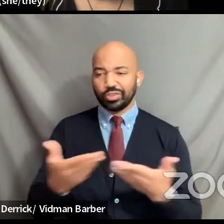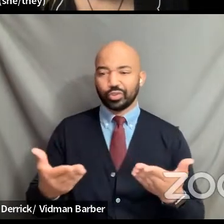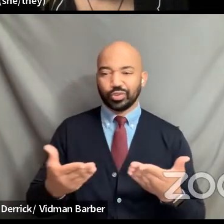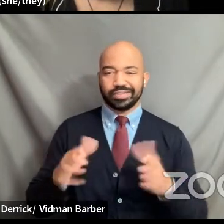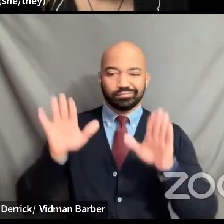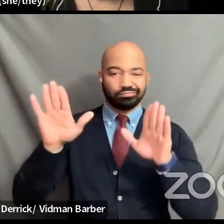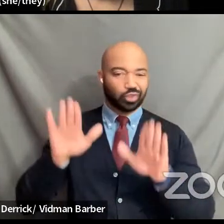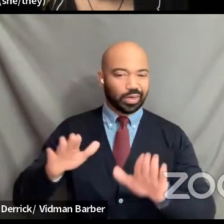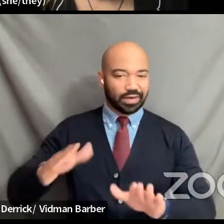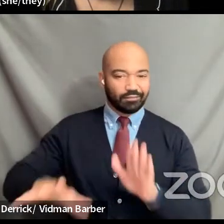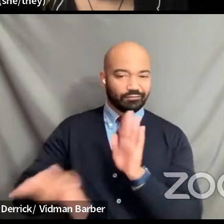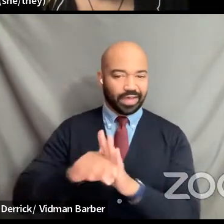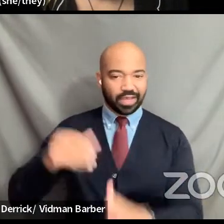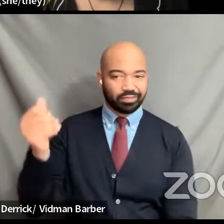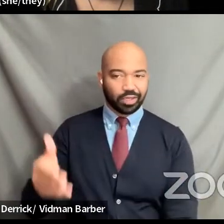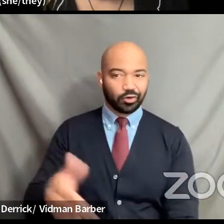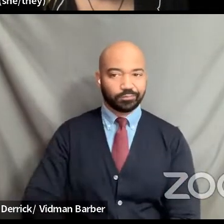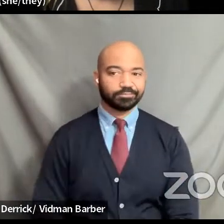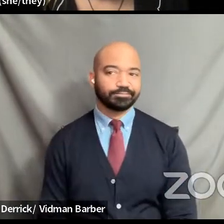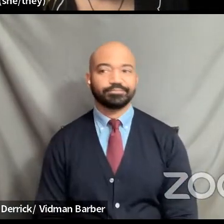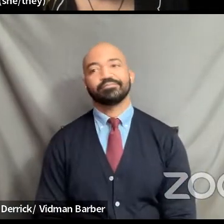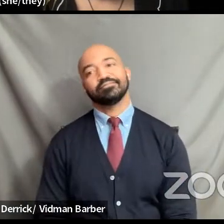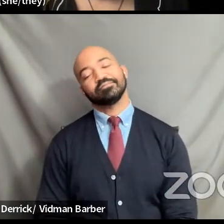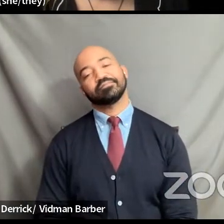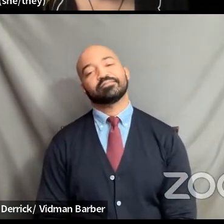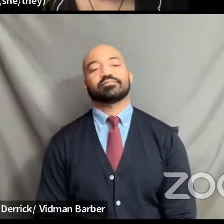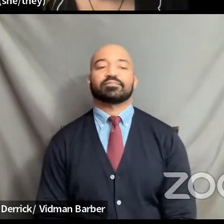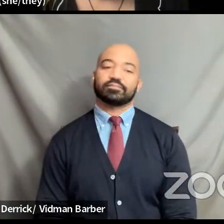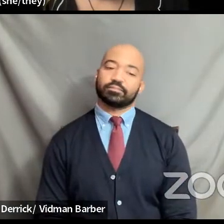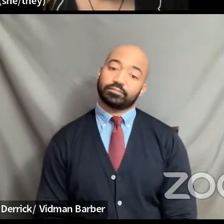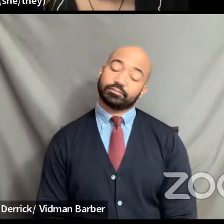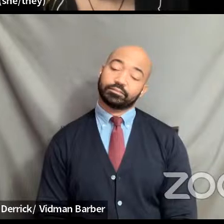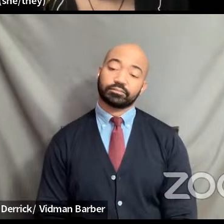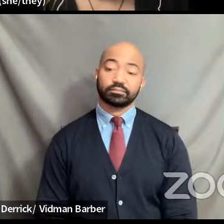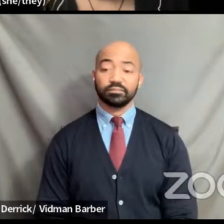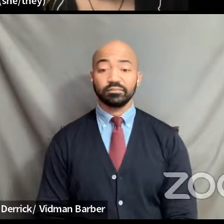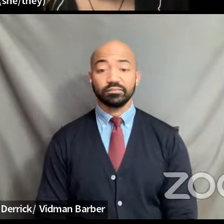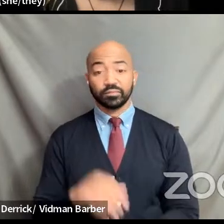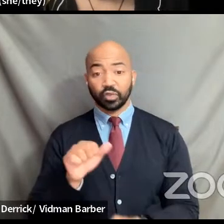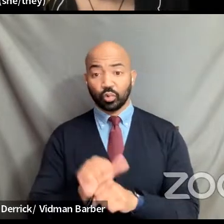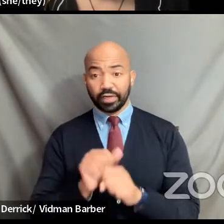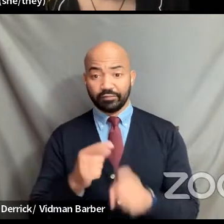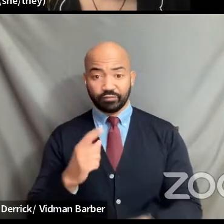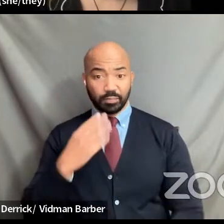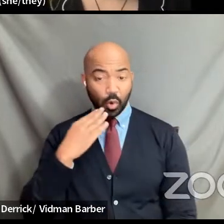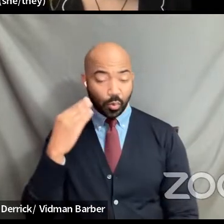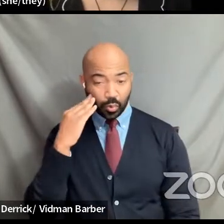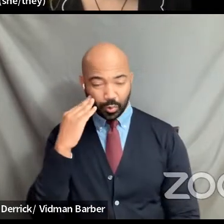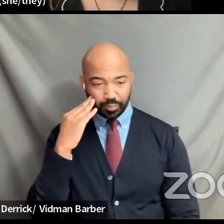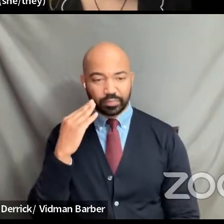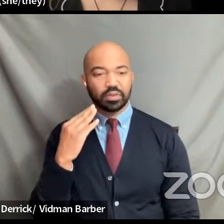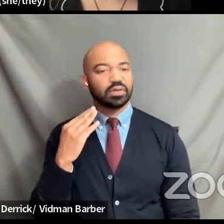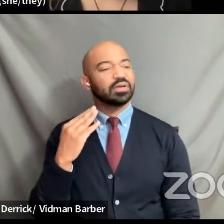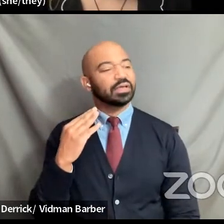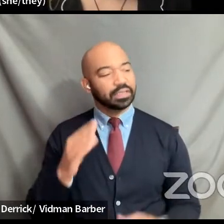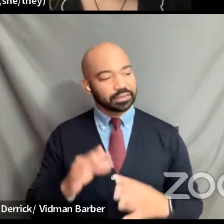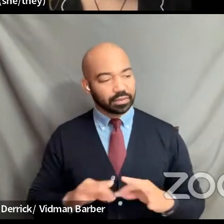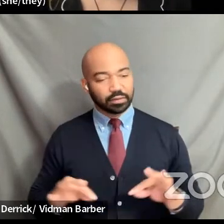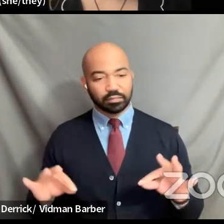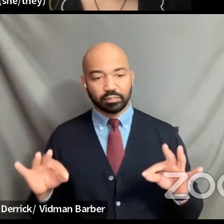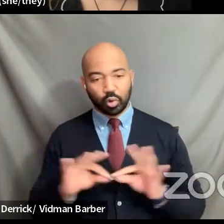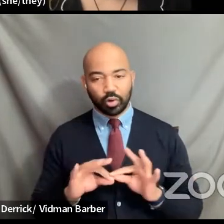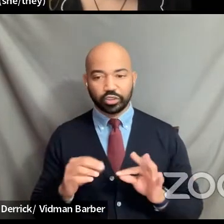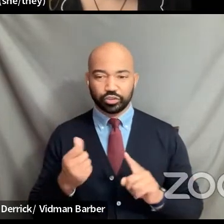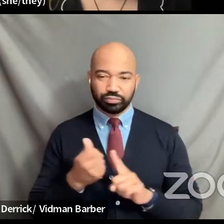find. And then also, because you're working from home, I think it's always great to make sure that you're beefing up your LinkedIn